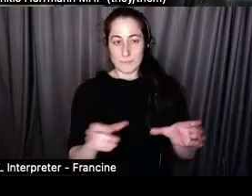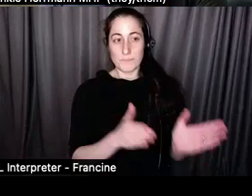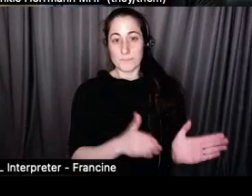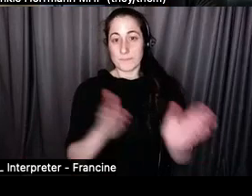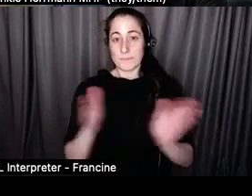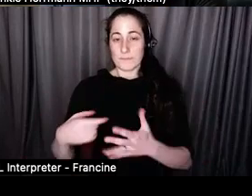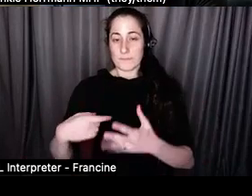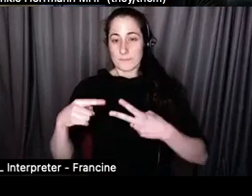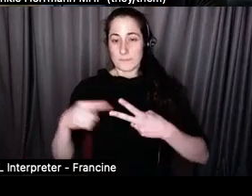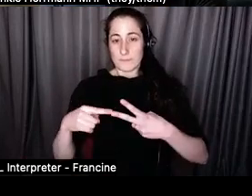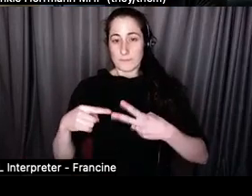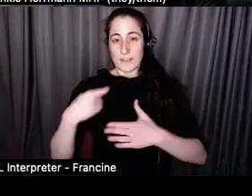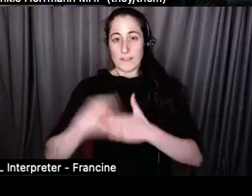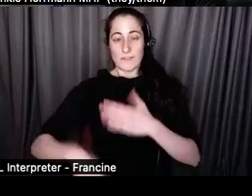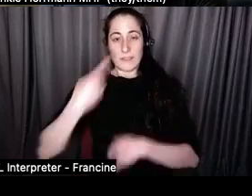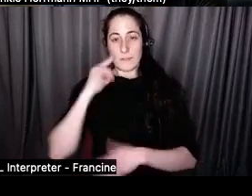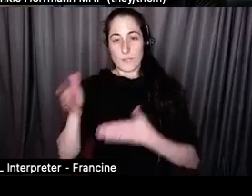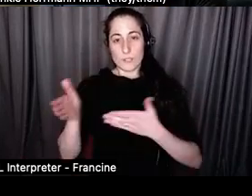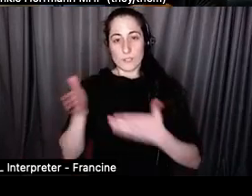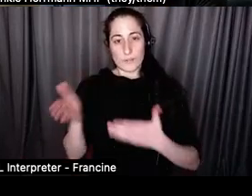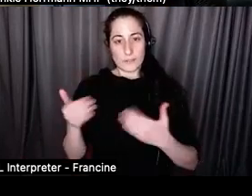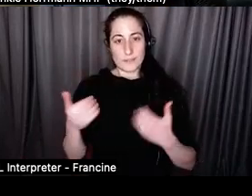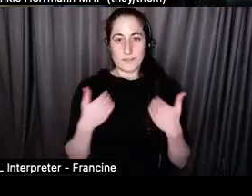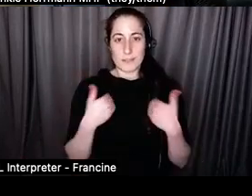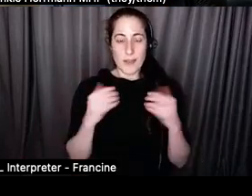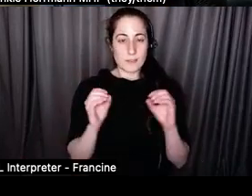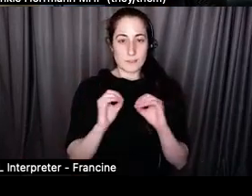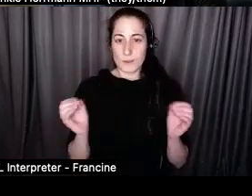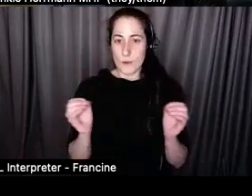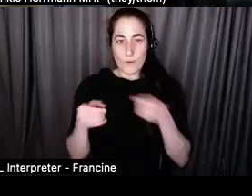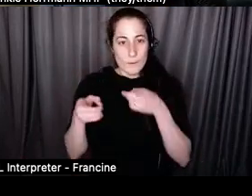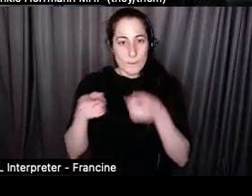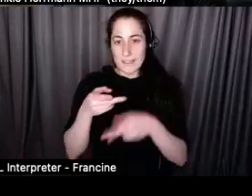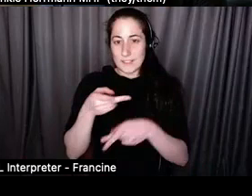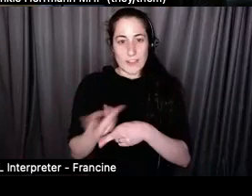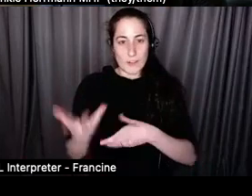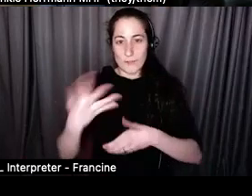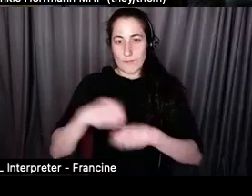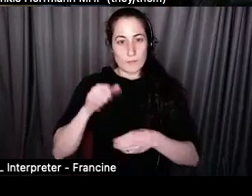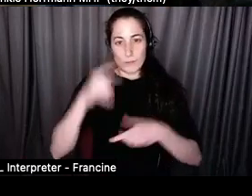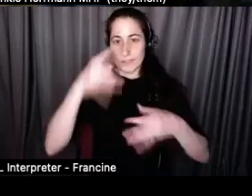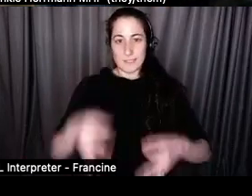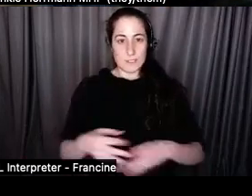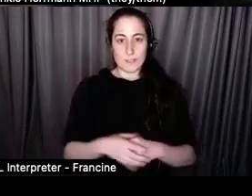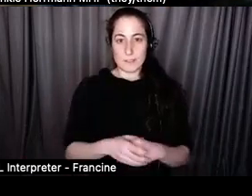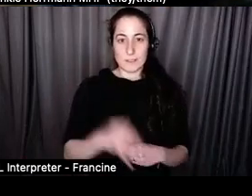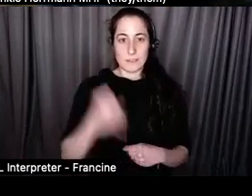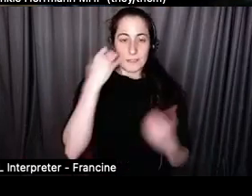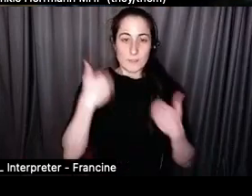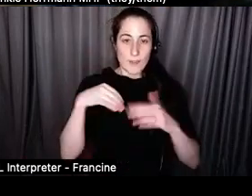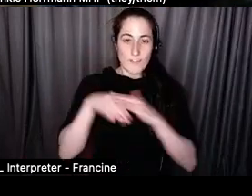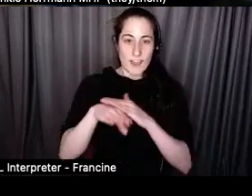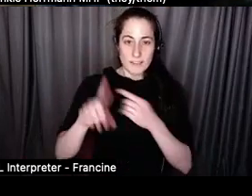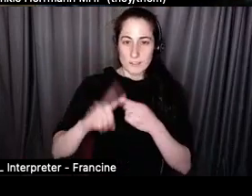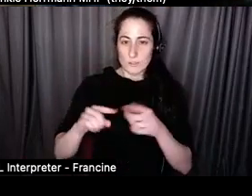service, there's no managed care involved in making decisions about whether or not you have access to care, and